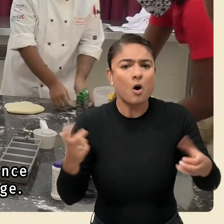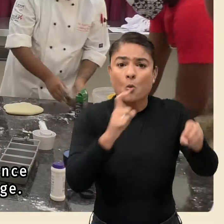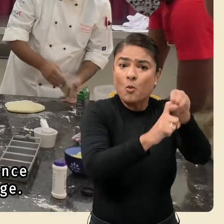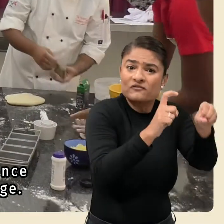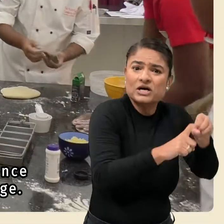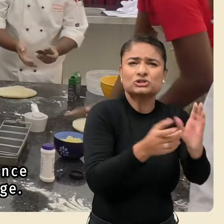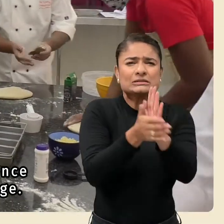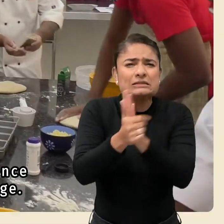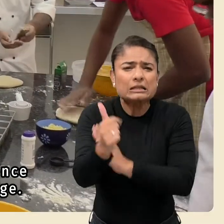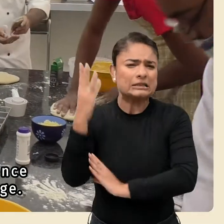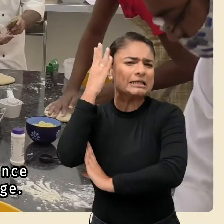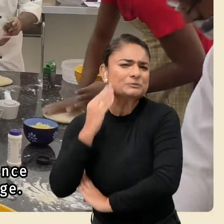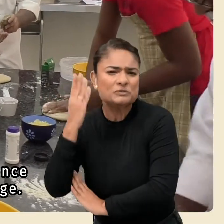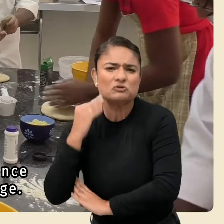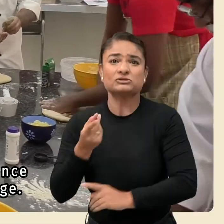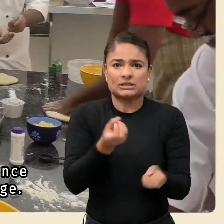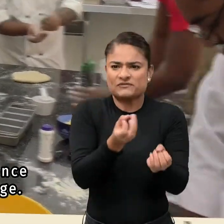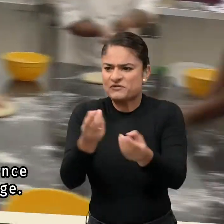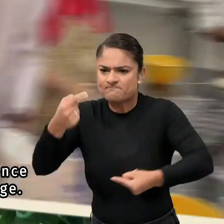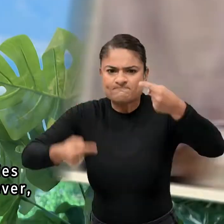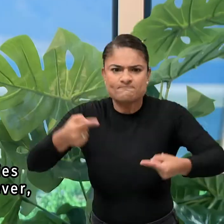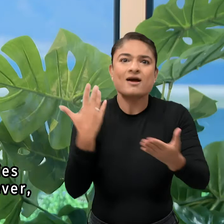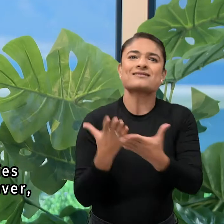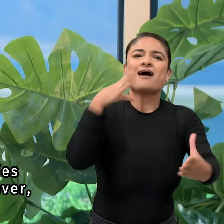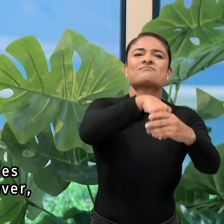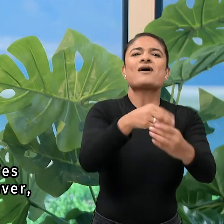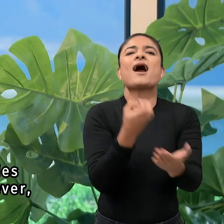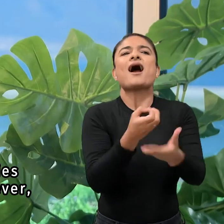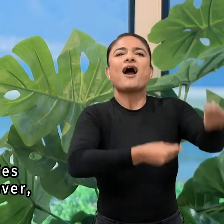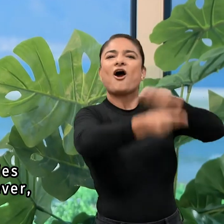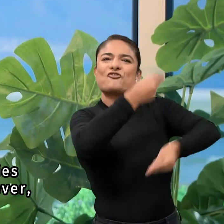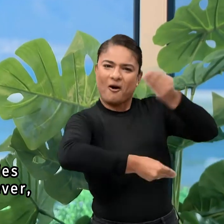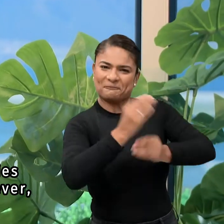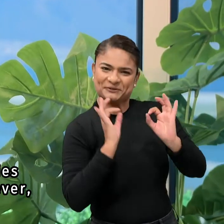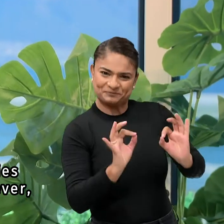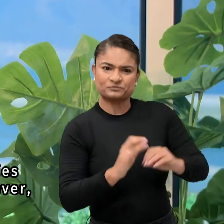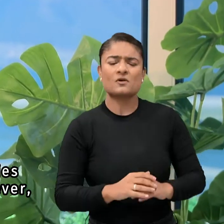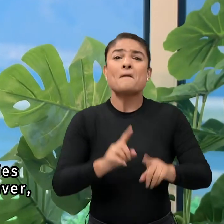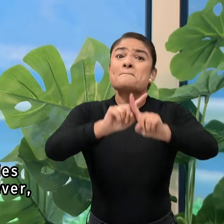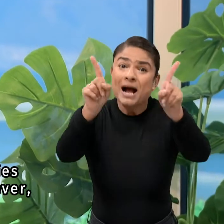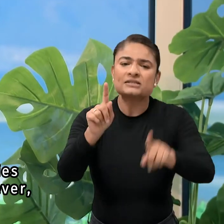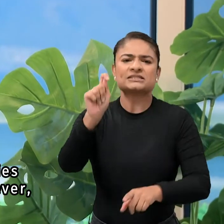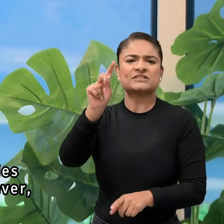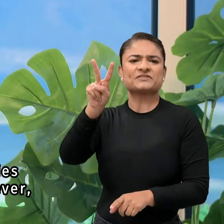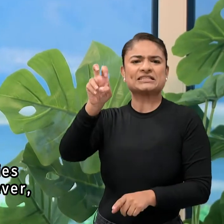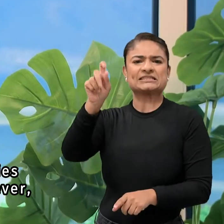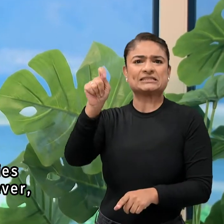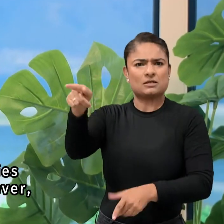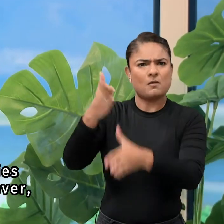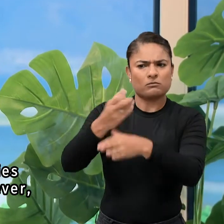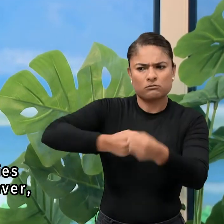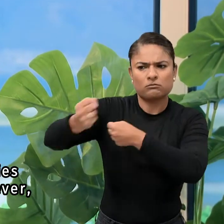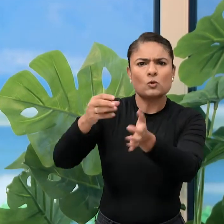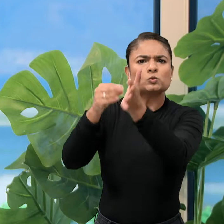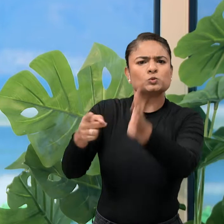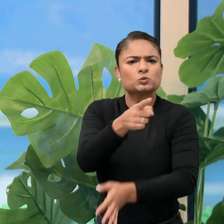and experience that give them a competitive advantage. Enrolment of students with disabilities in TVET colleges and universities,